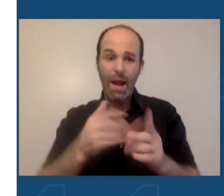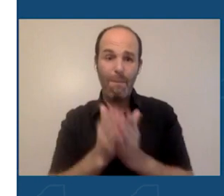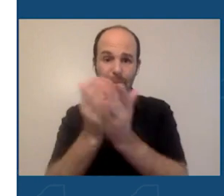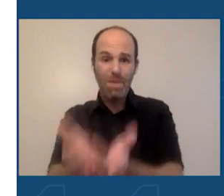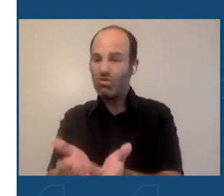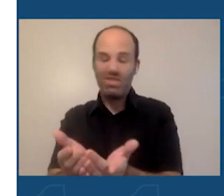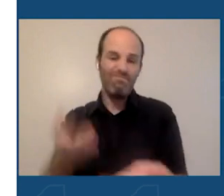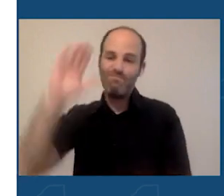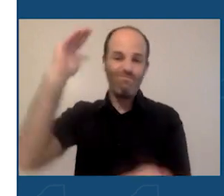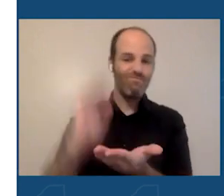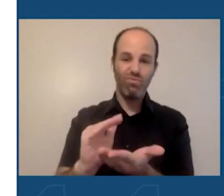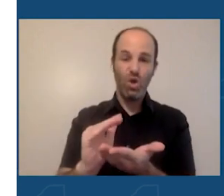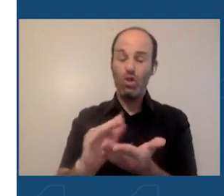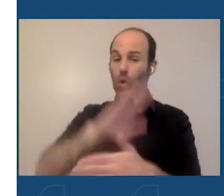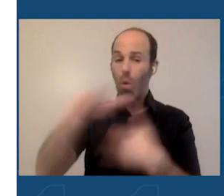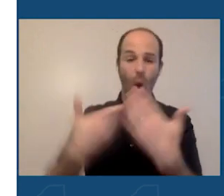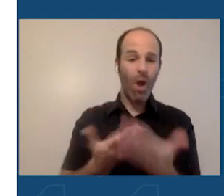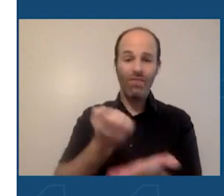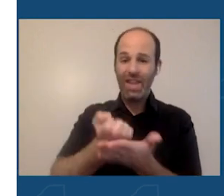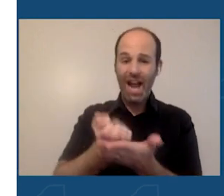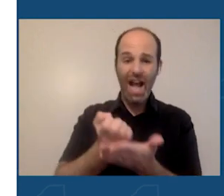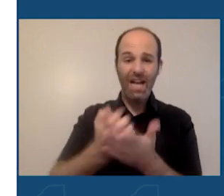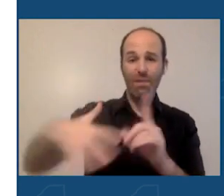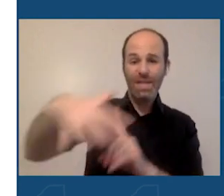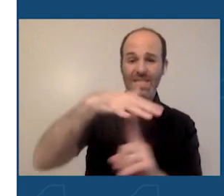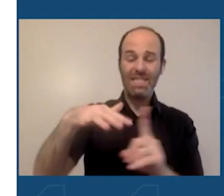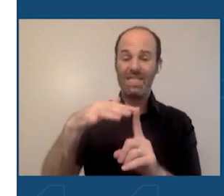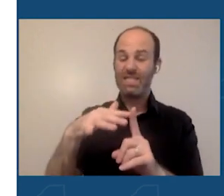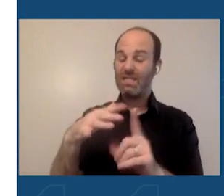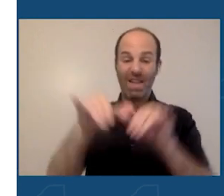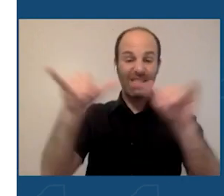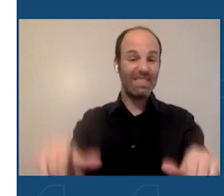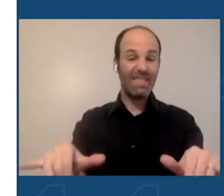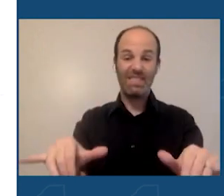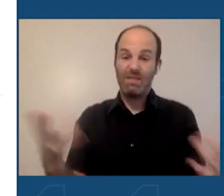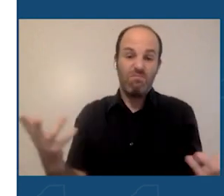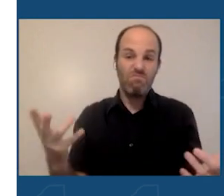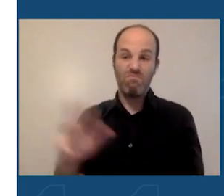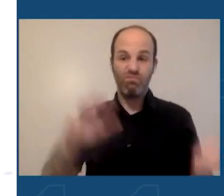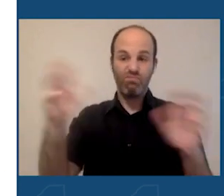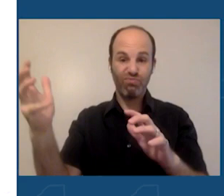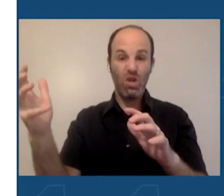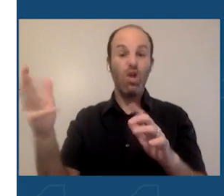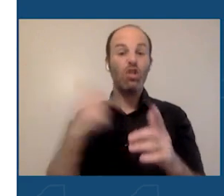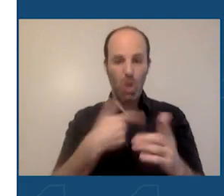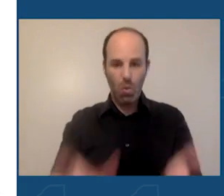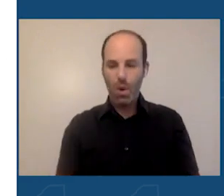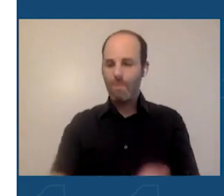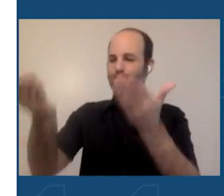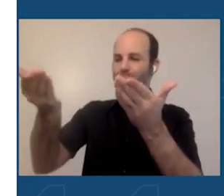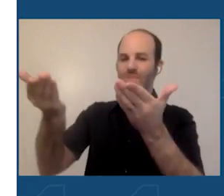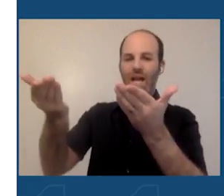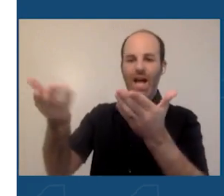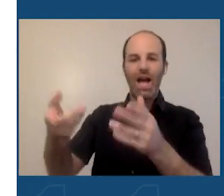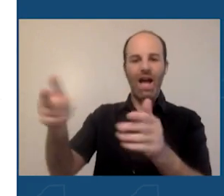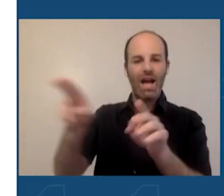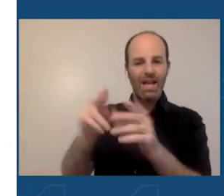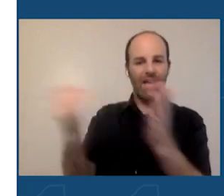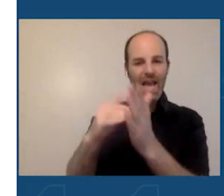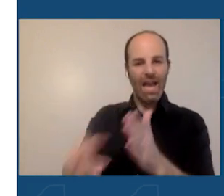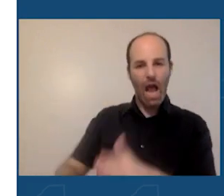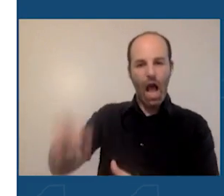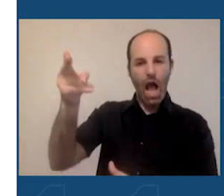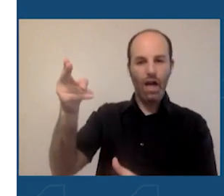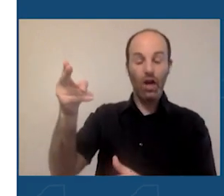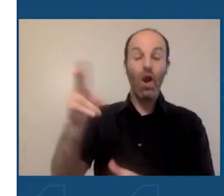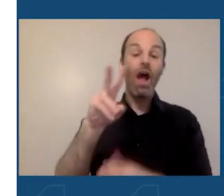boating. So we're also going to be reconstructing the main dock at a higher elevation. We're going to do that. The village dock at Veterans Memorial Monument,